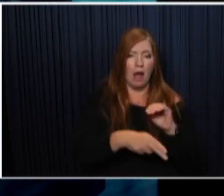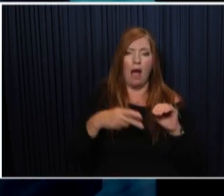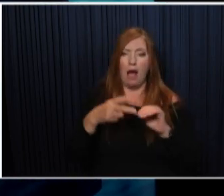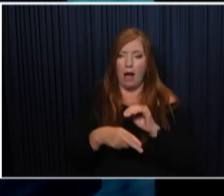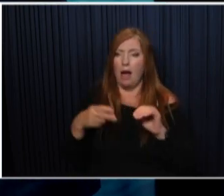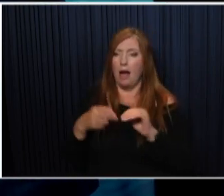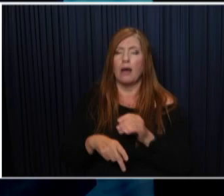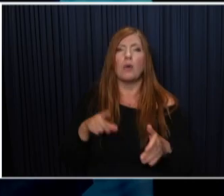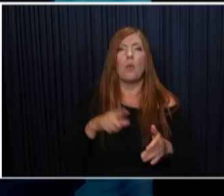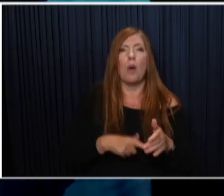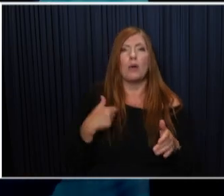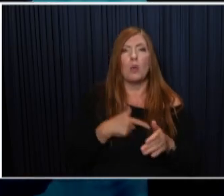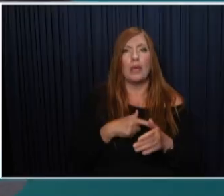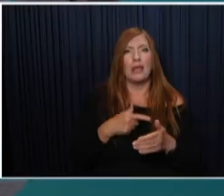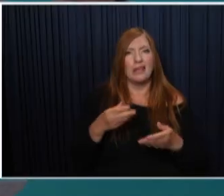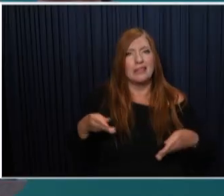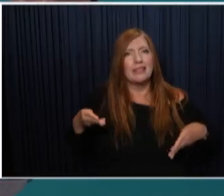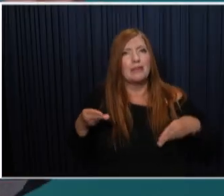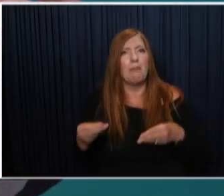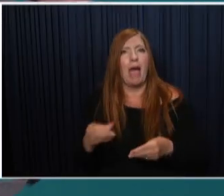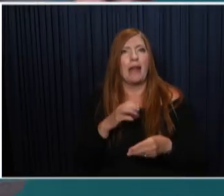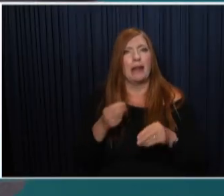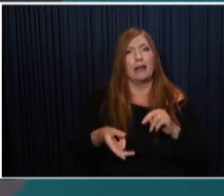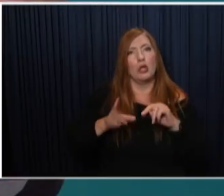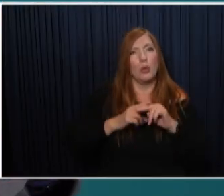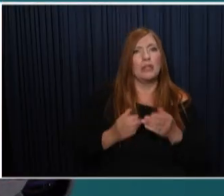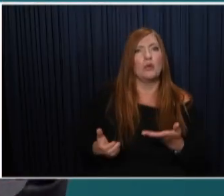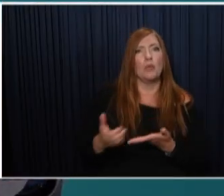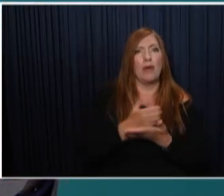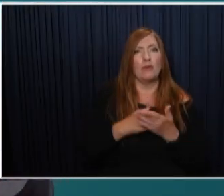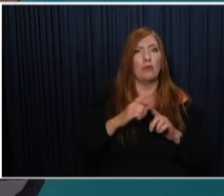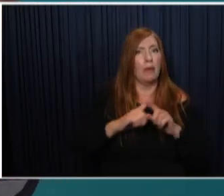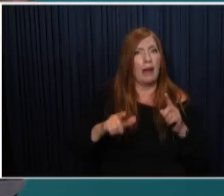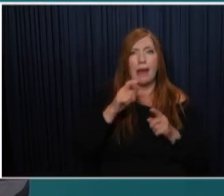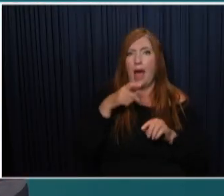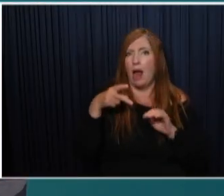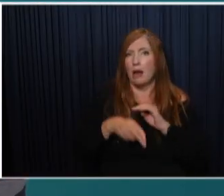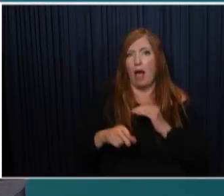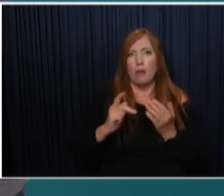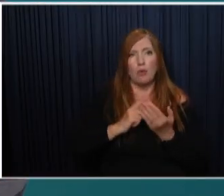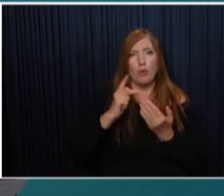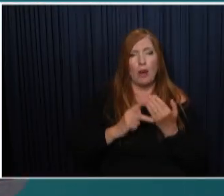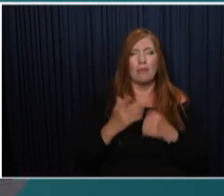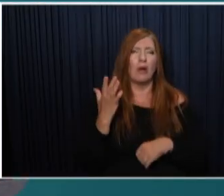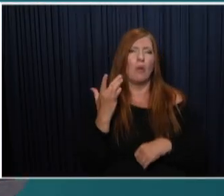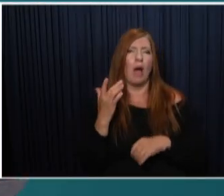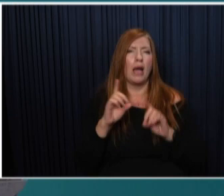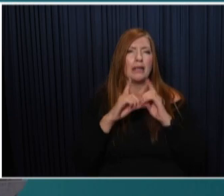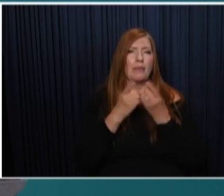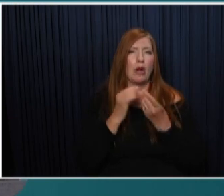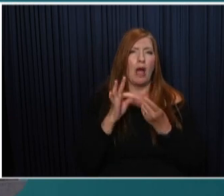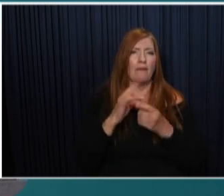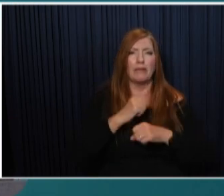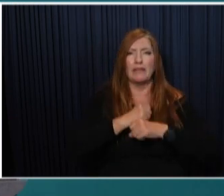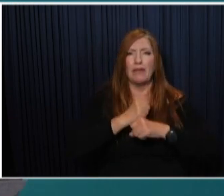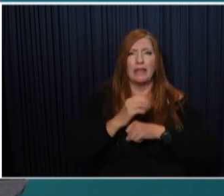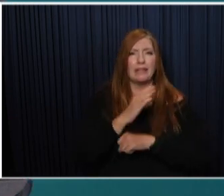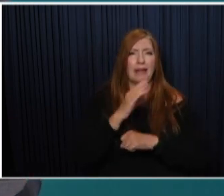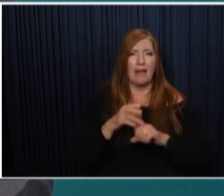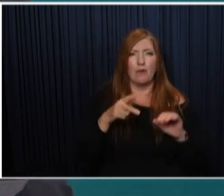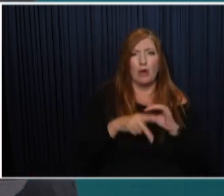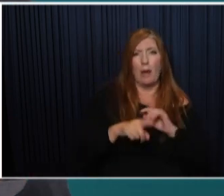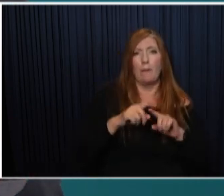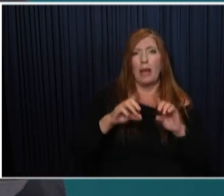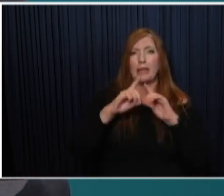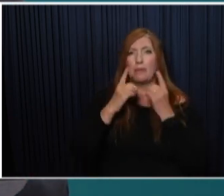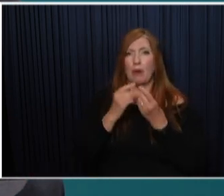what we are spending and increase revenue without cutting programs. How come the Department of Defense never gets cut, but the Department of